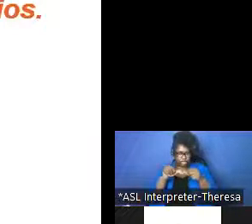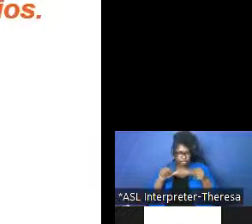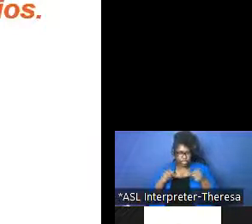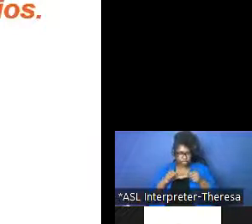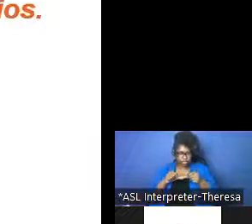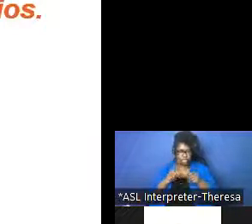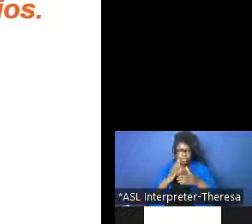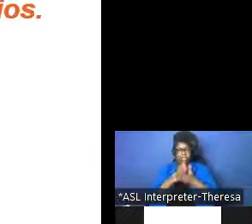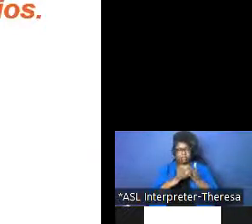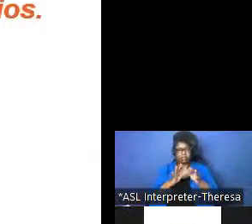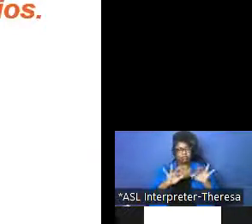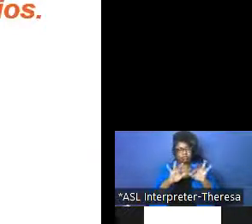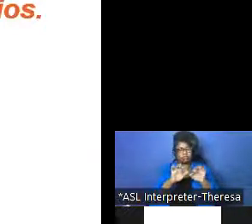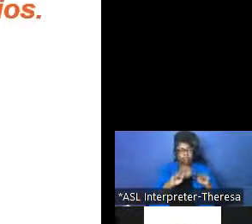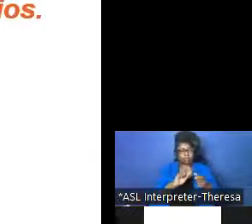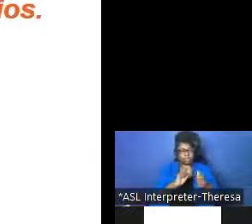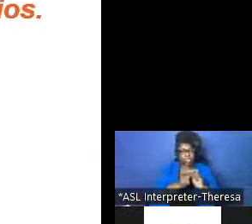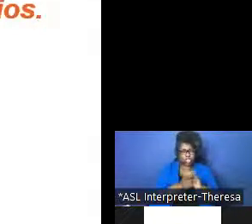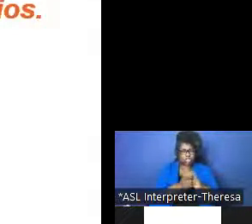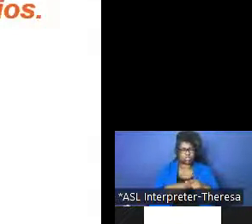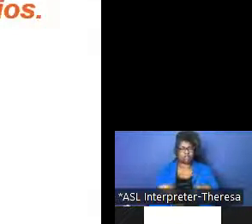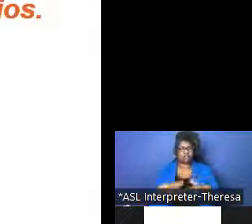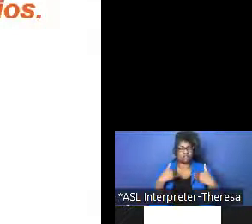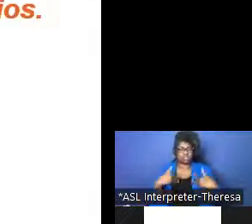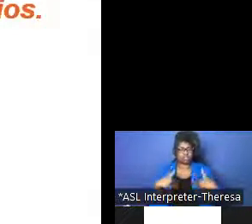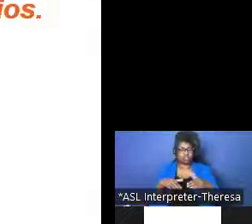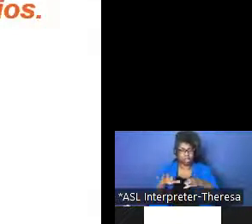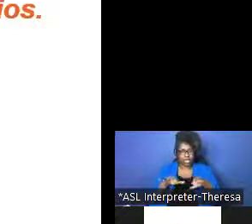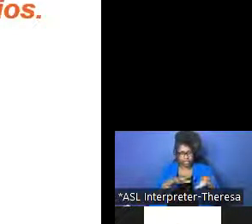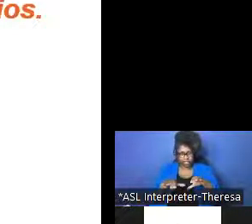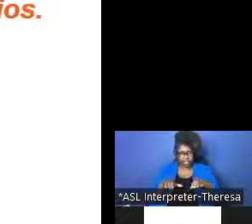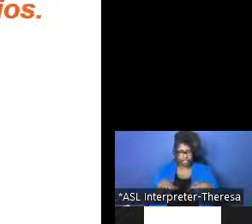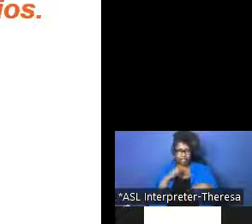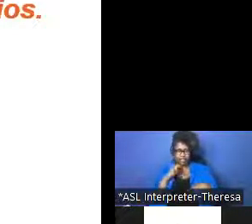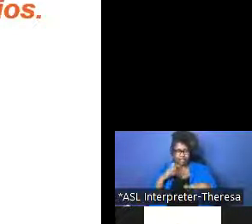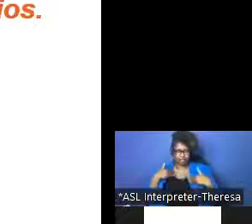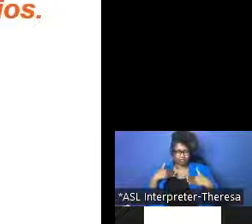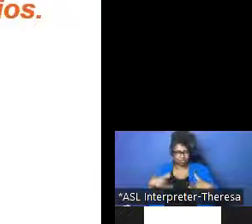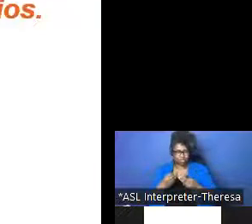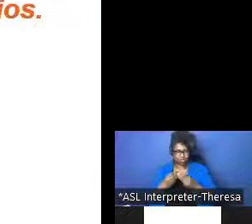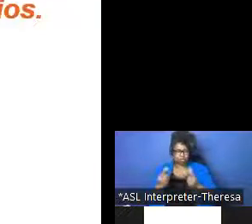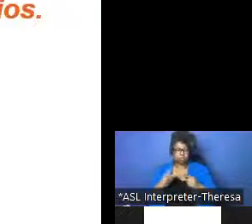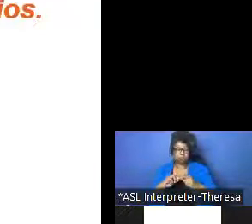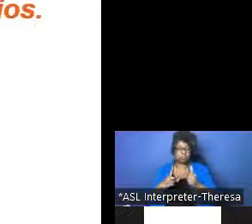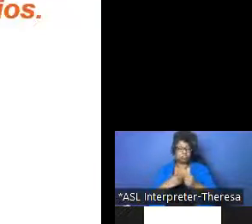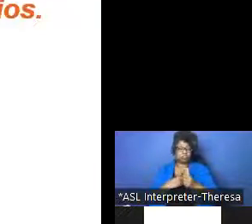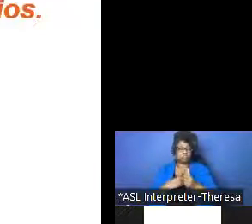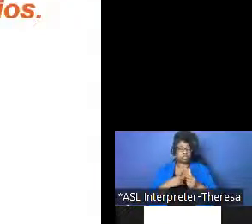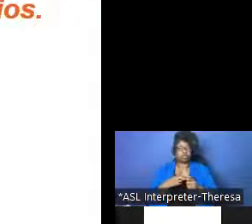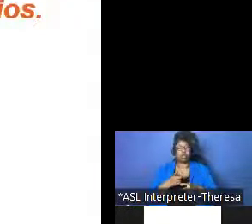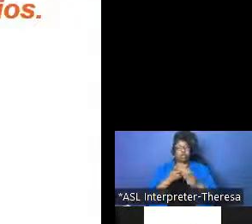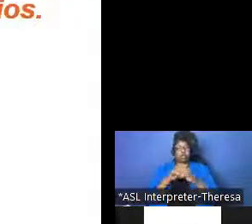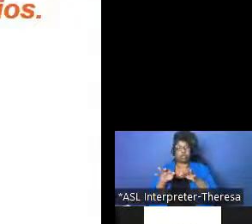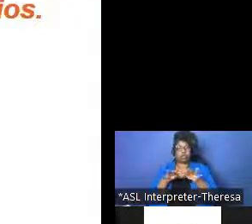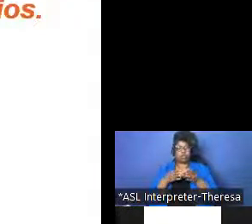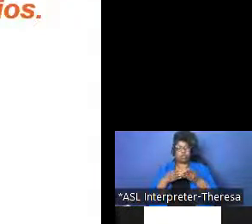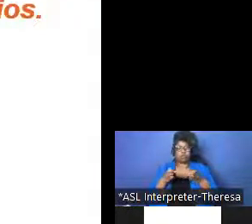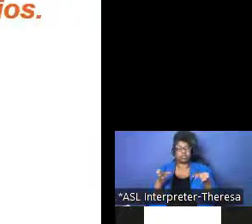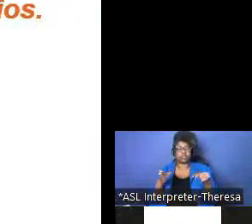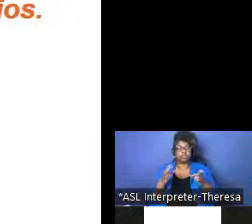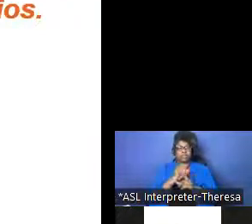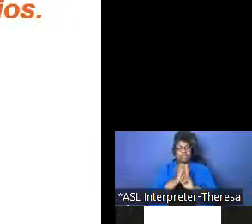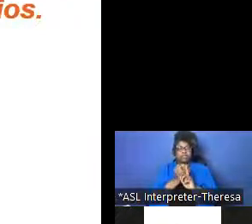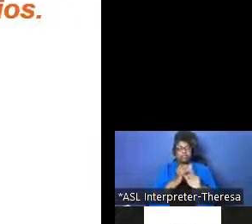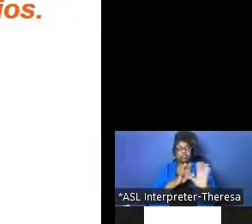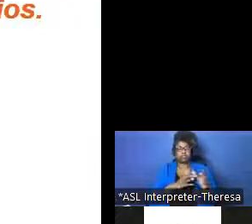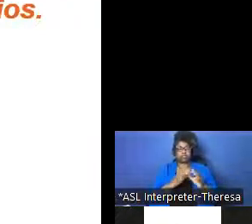key changes, physical actions, and non-physical solutions. But first, we're going to do a quick overview of our scenario